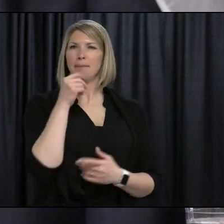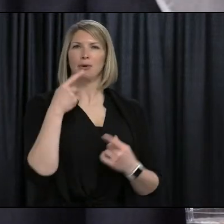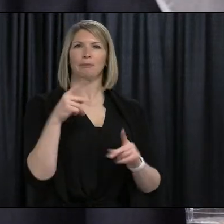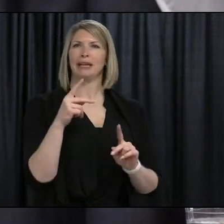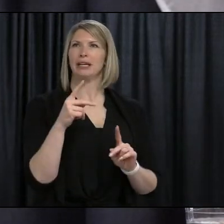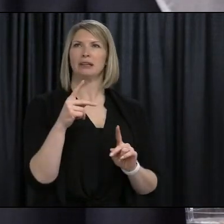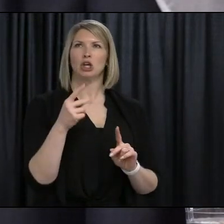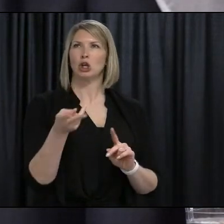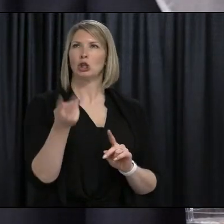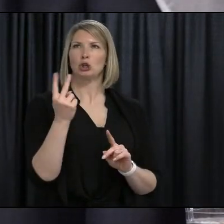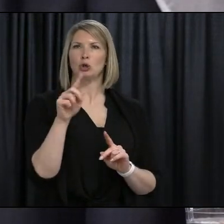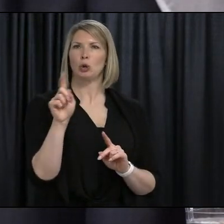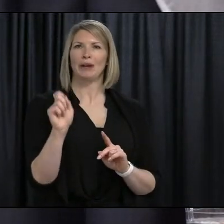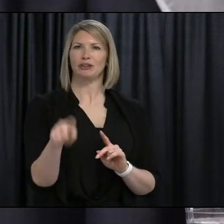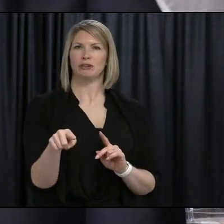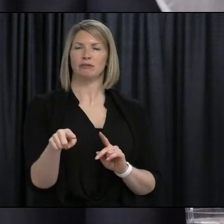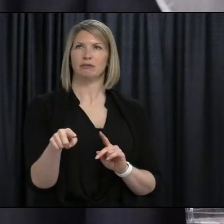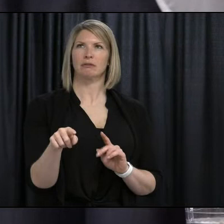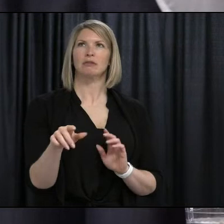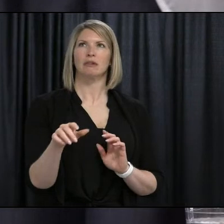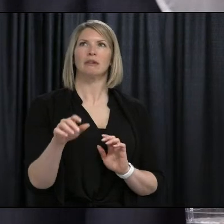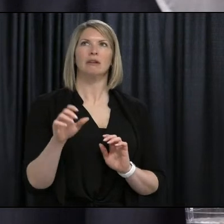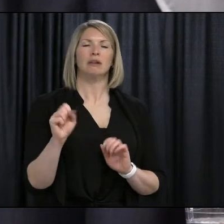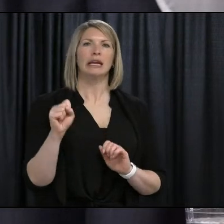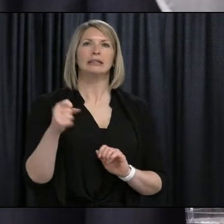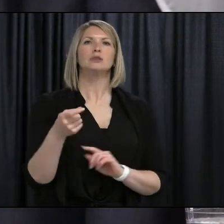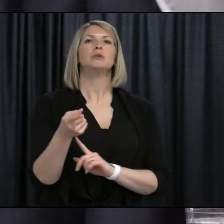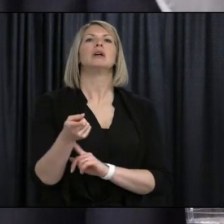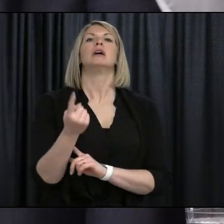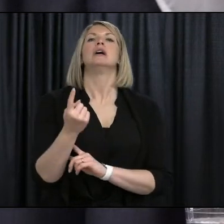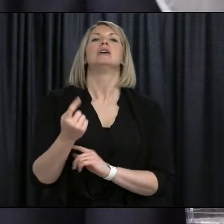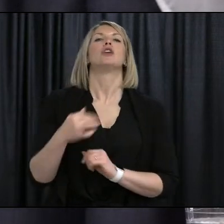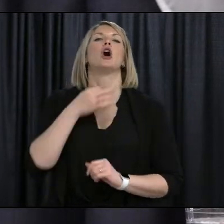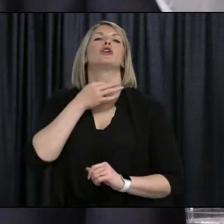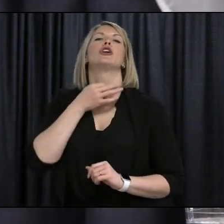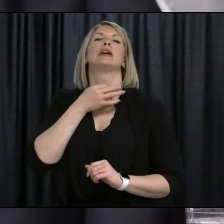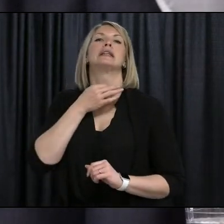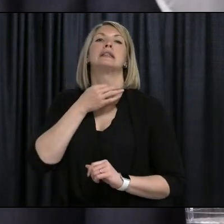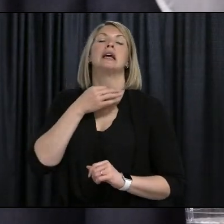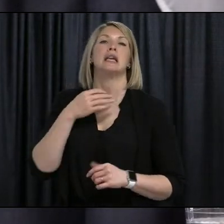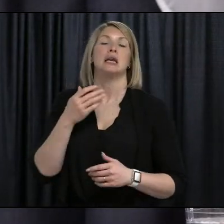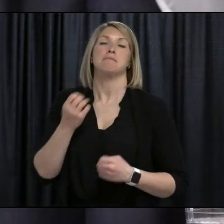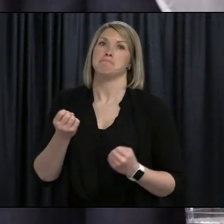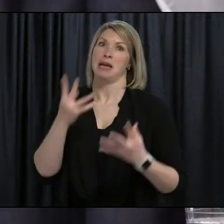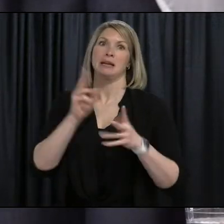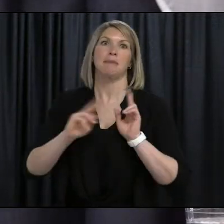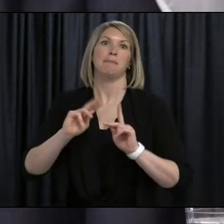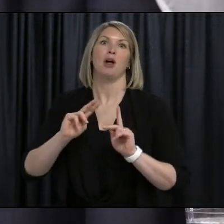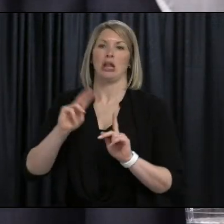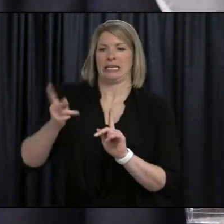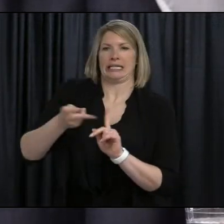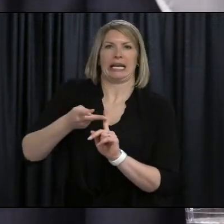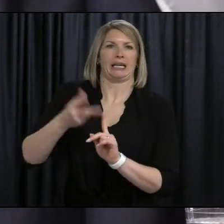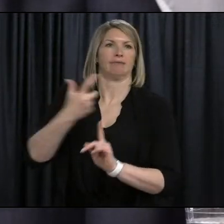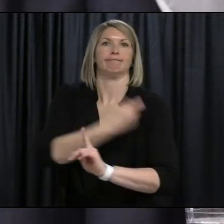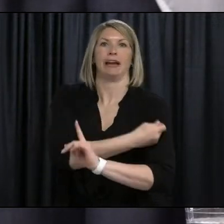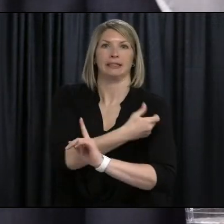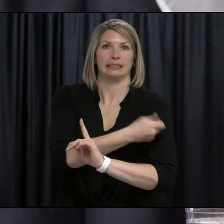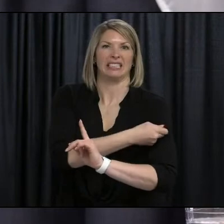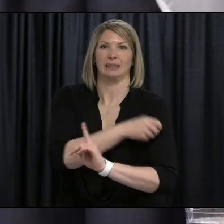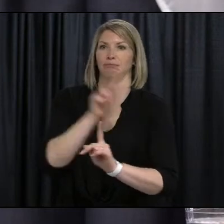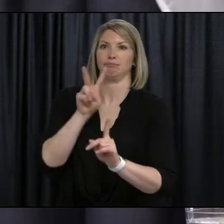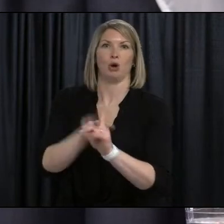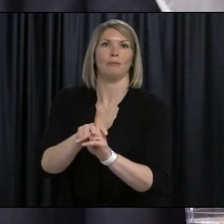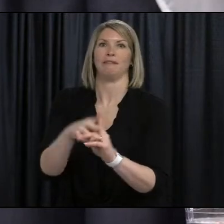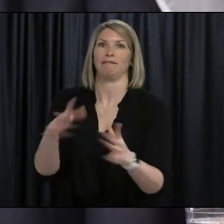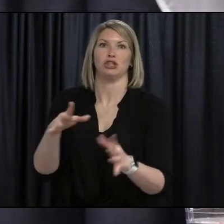this. People have shots booked for August, for example. So what is the plan then if there is more vaccine available in order